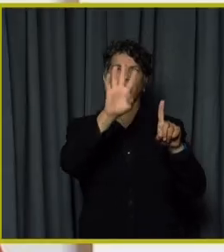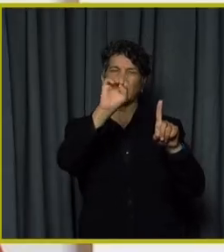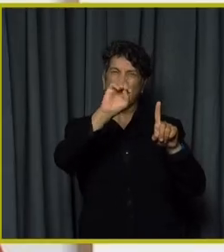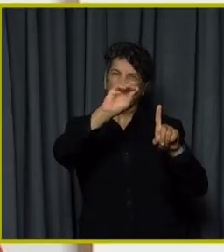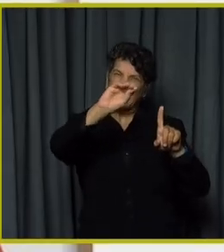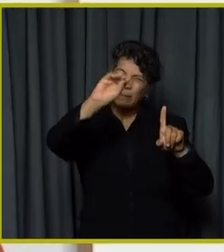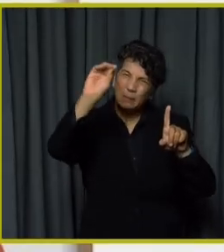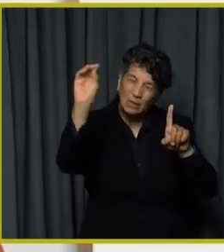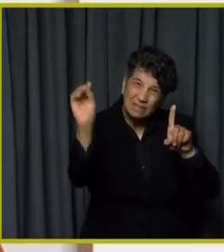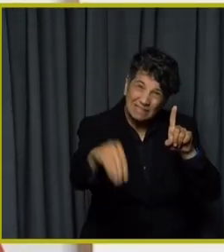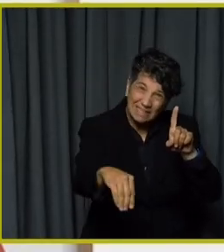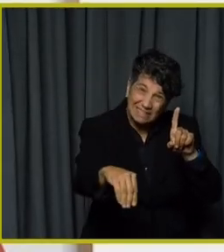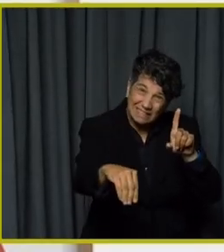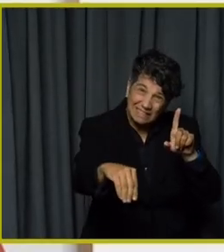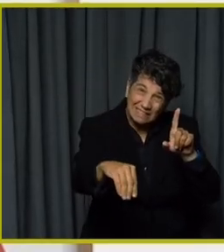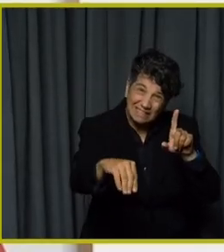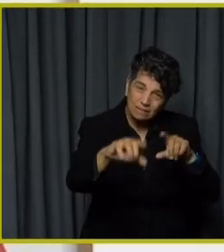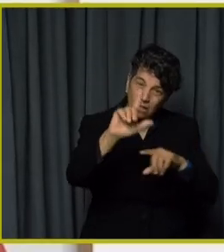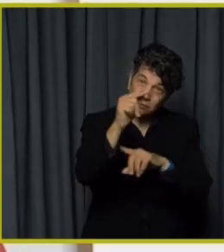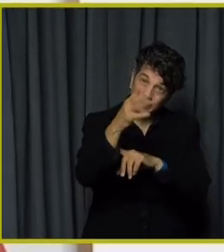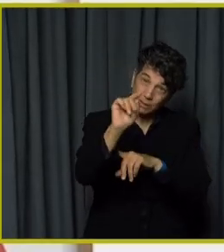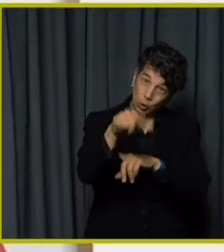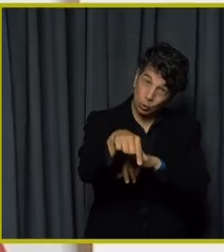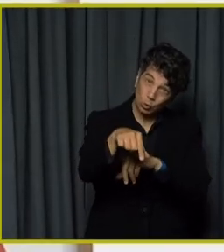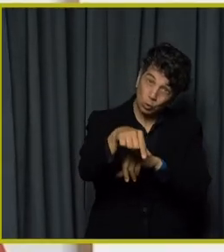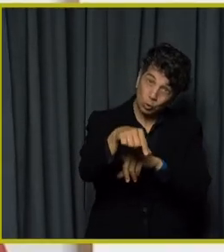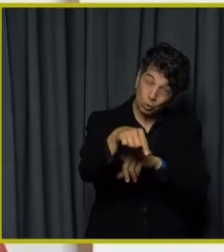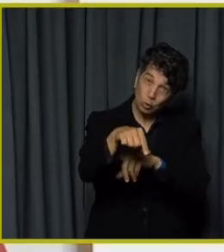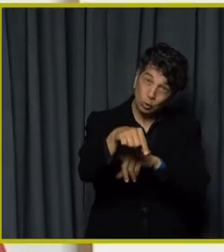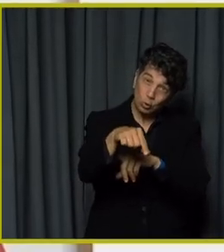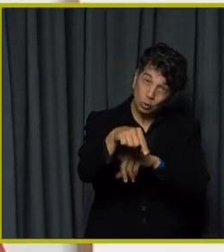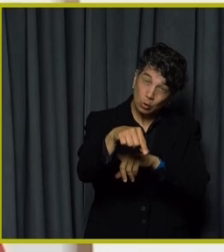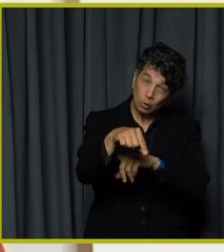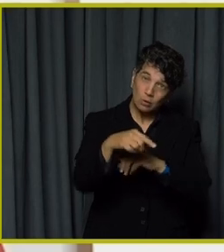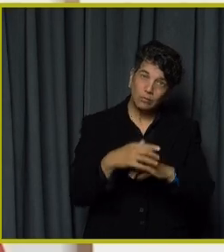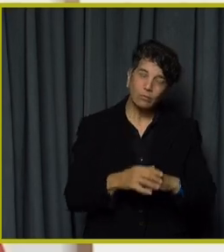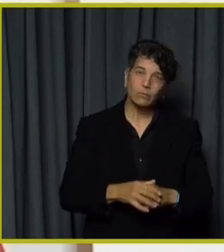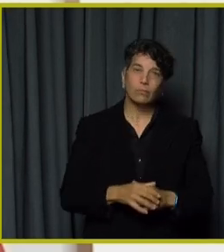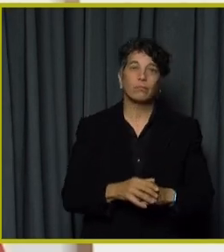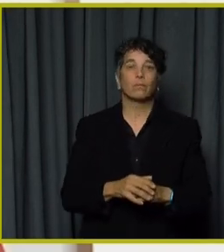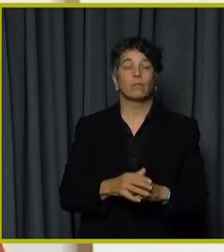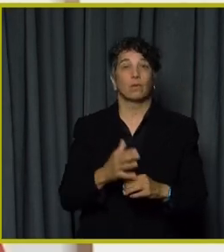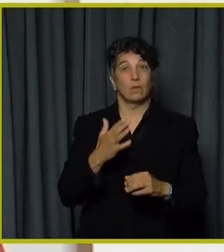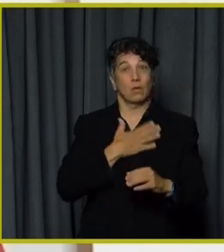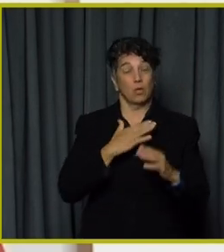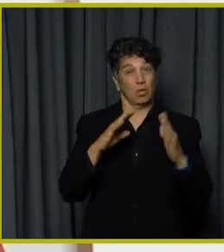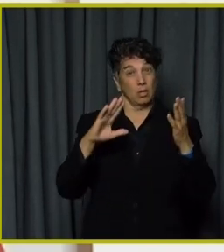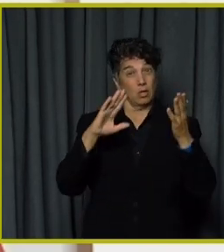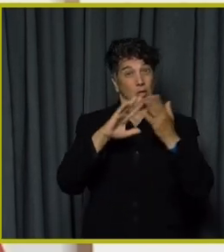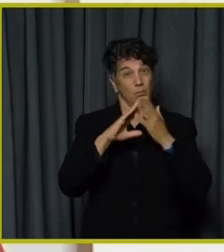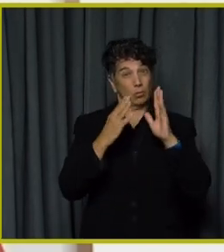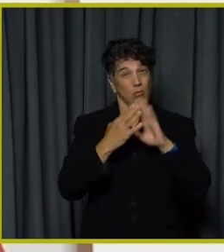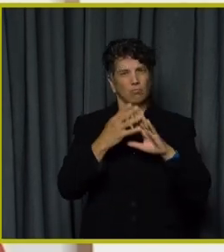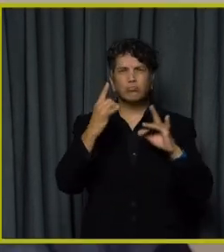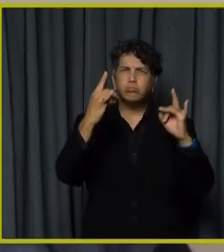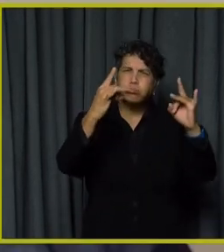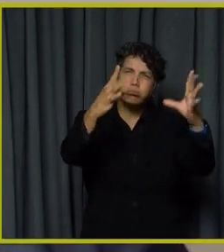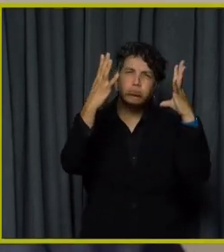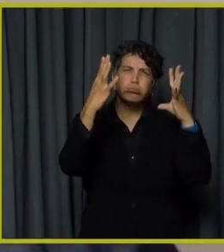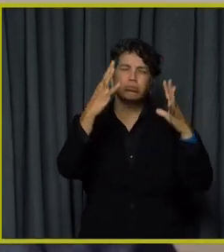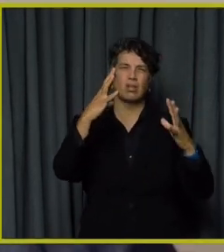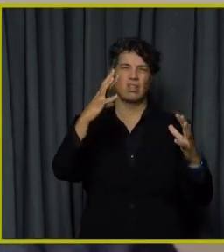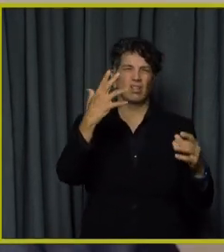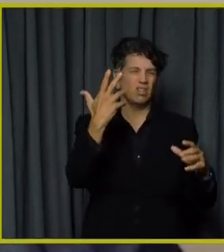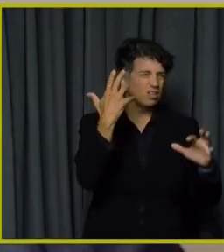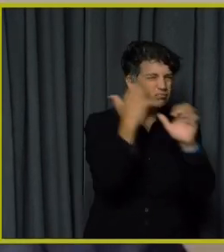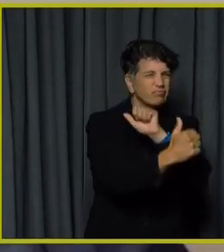That transgender individuals and communities experience shocking amounts of violence and discrimination? Did you